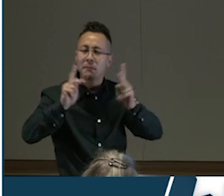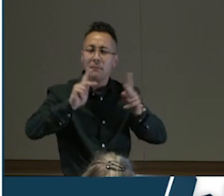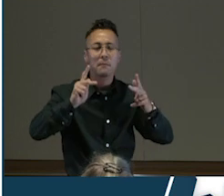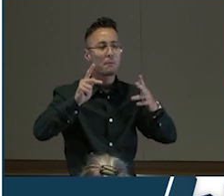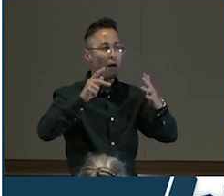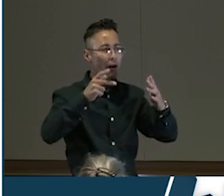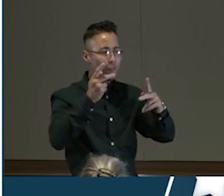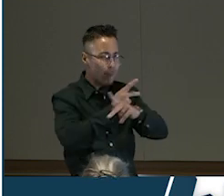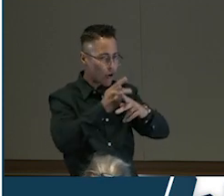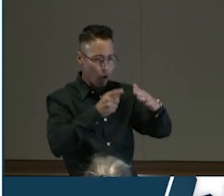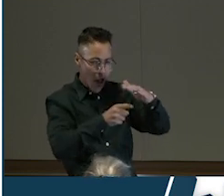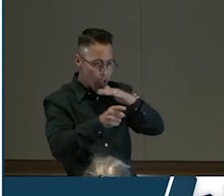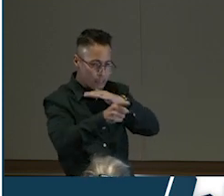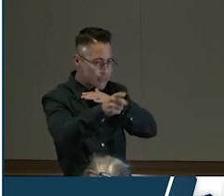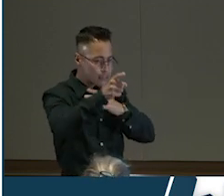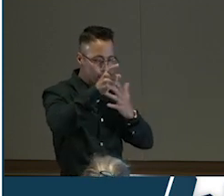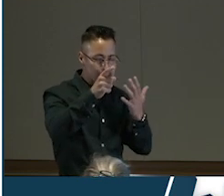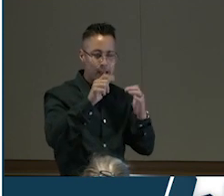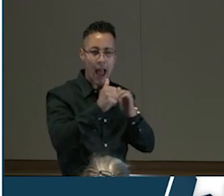a plan for yourself.